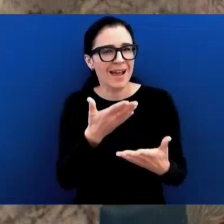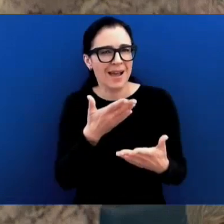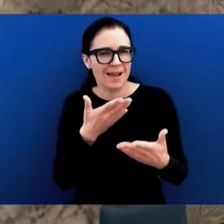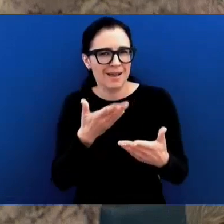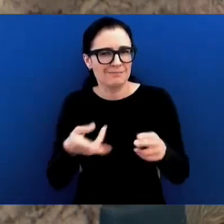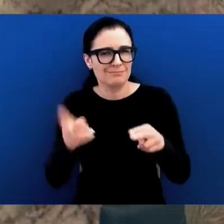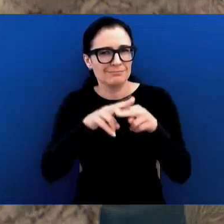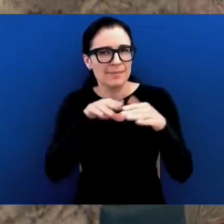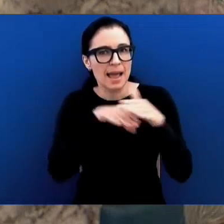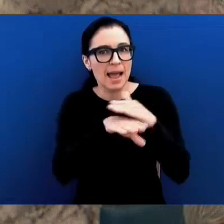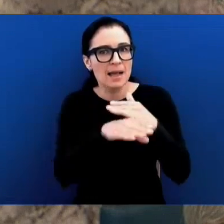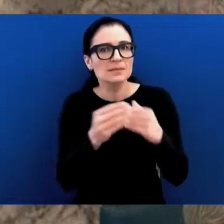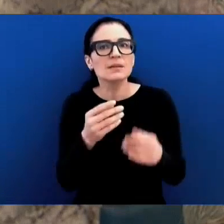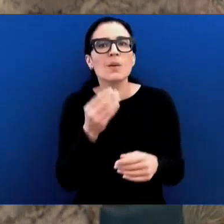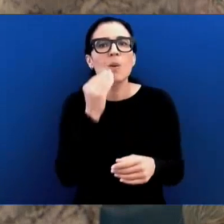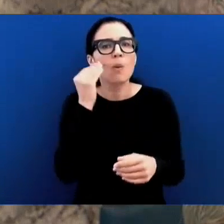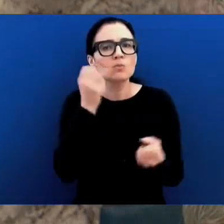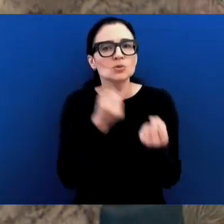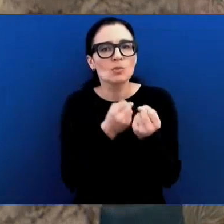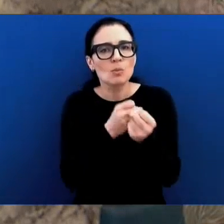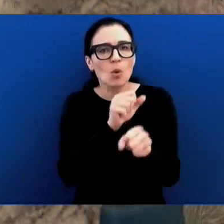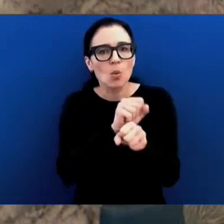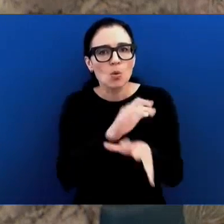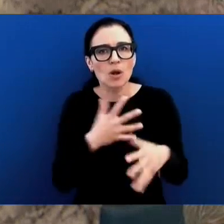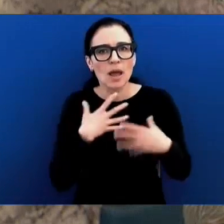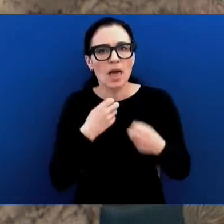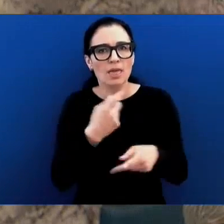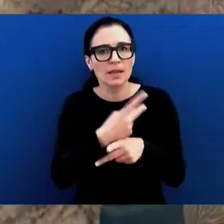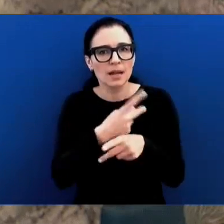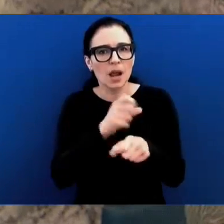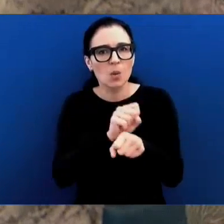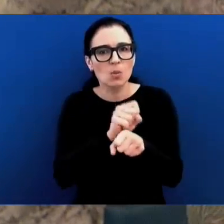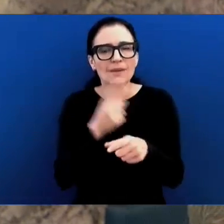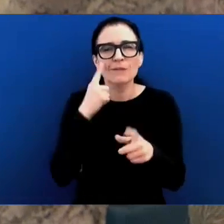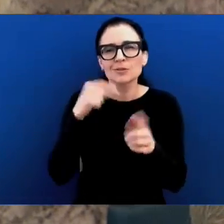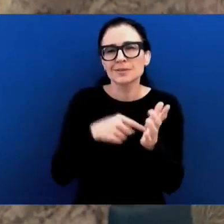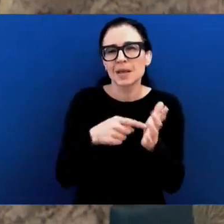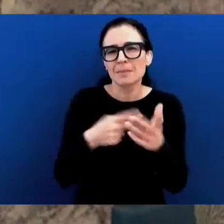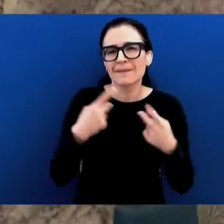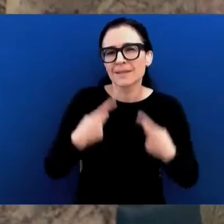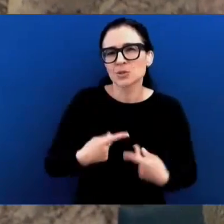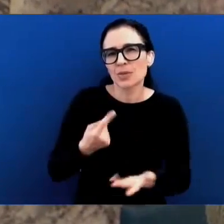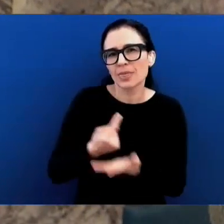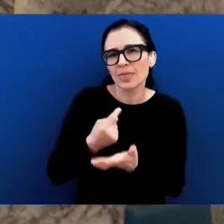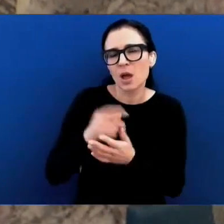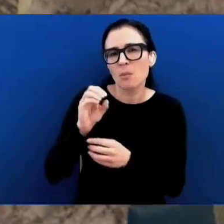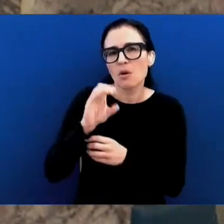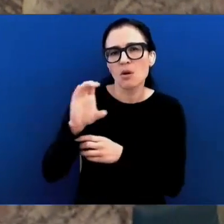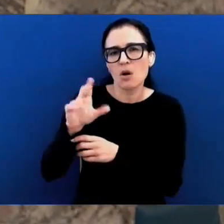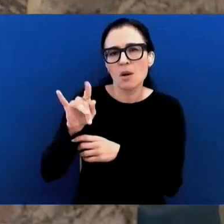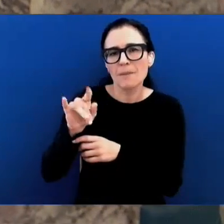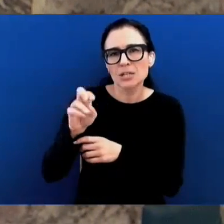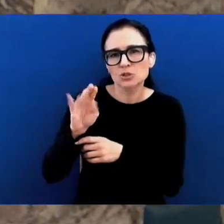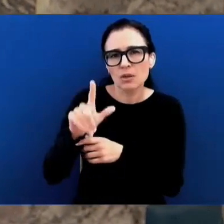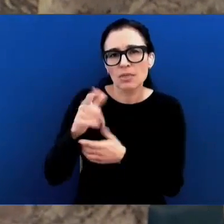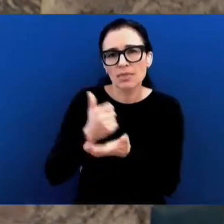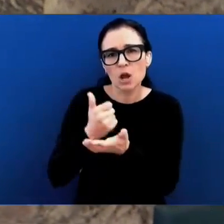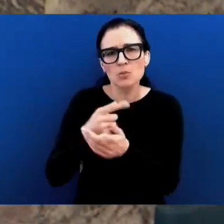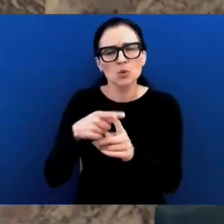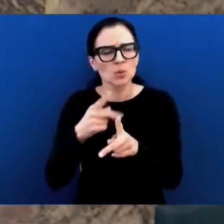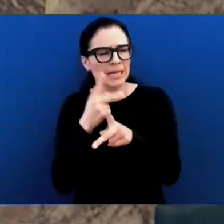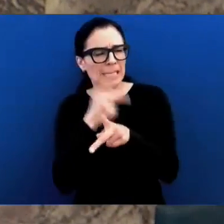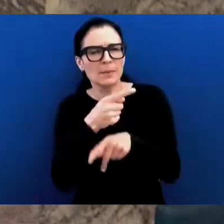and occupational therapists who are helping seniors to stay mobile, stay in their homes, and more help with day-to-day activities like